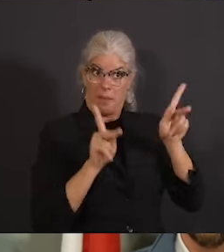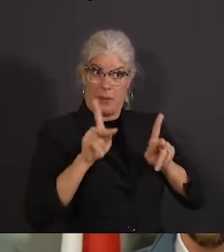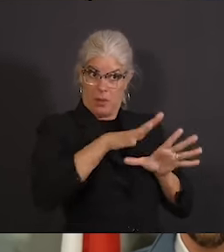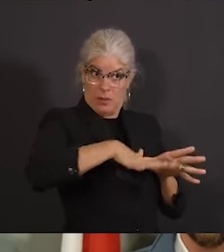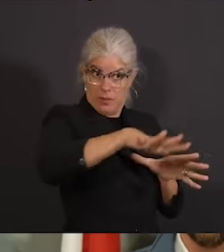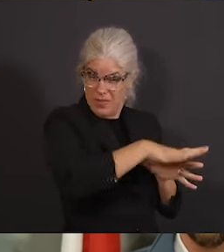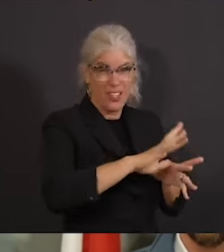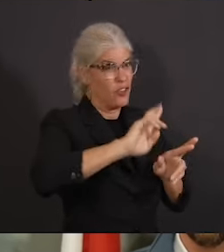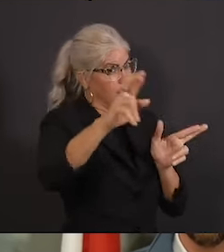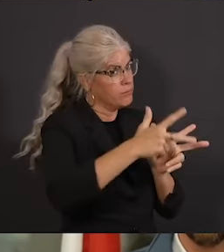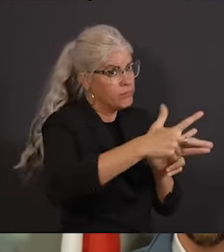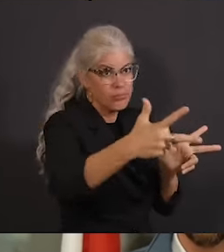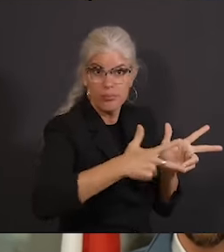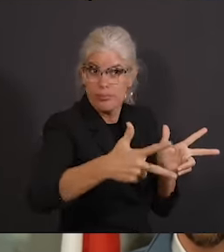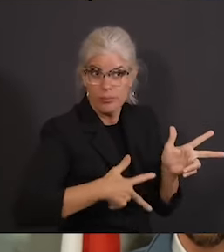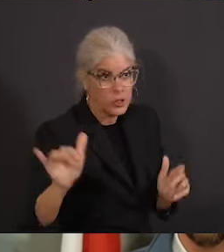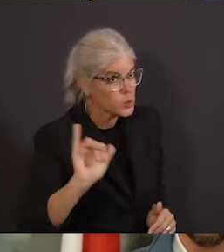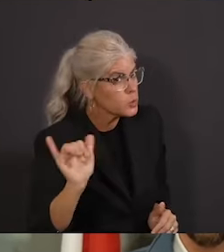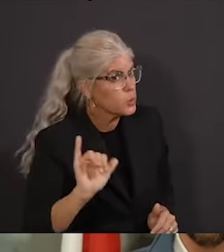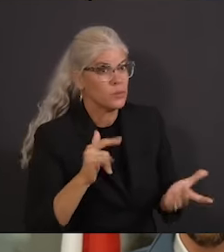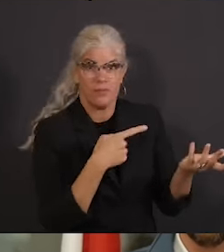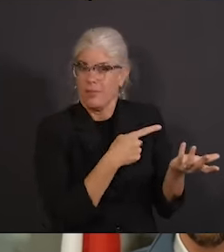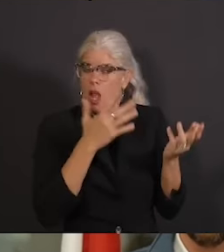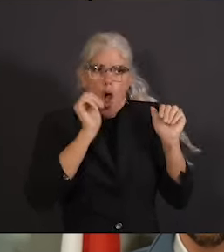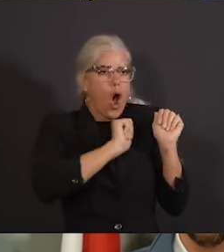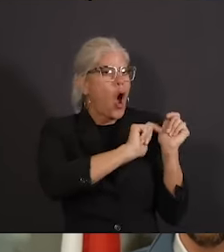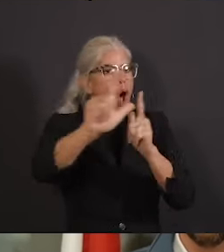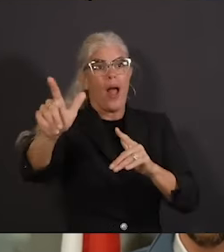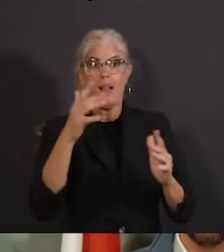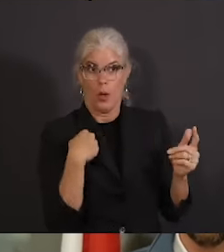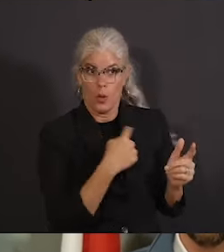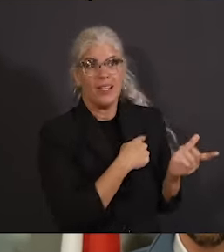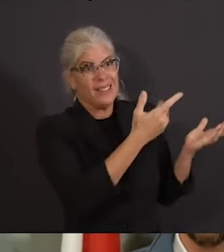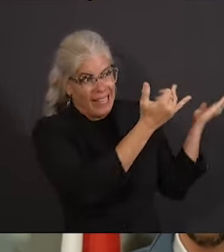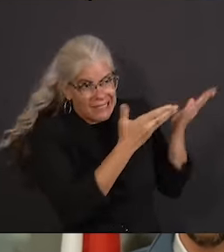restoration resources are being marshaled in advance of the storm. This is